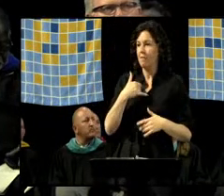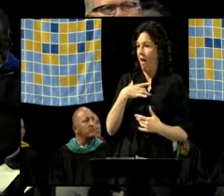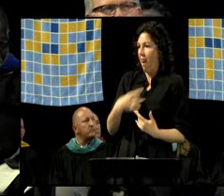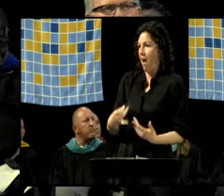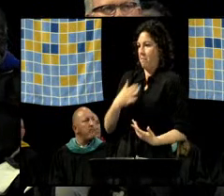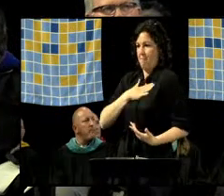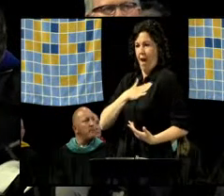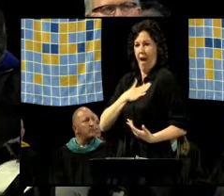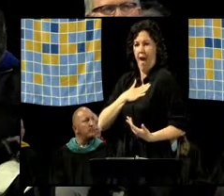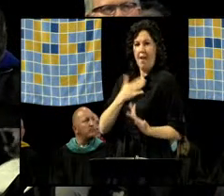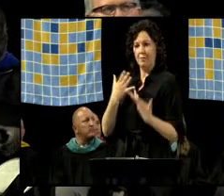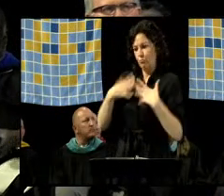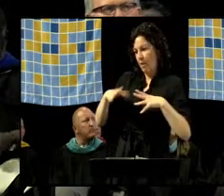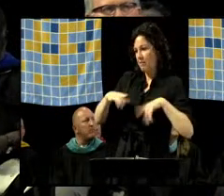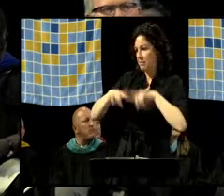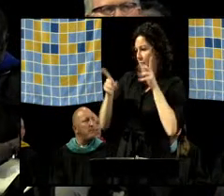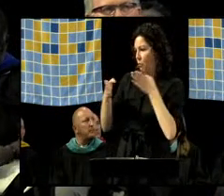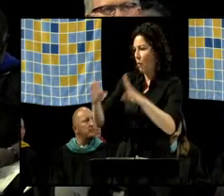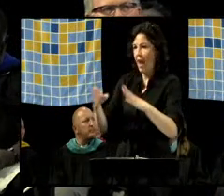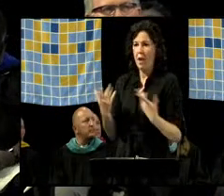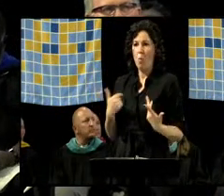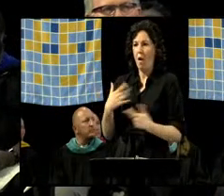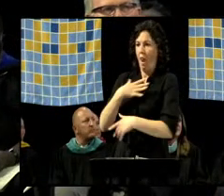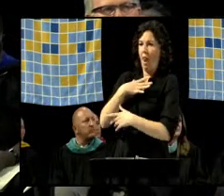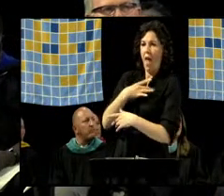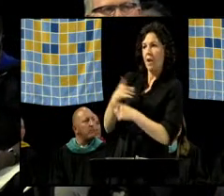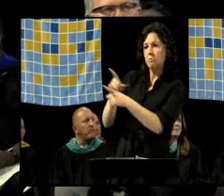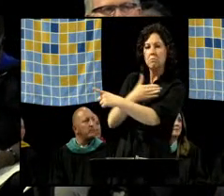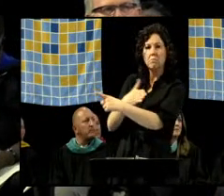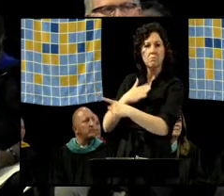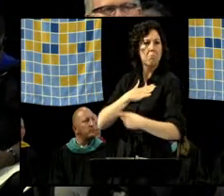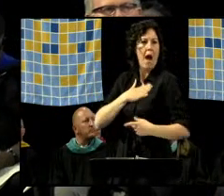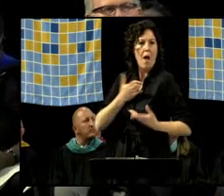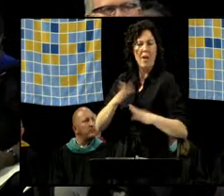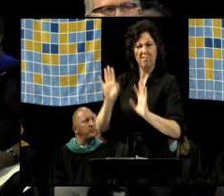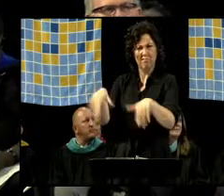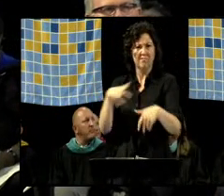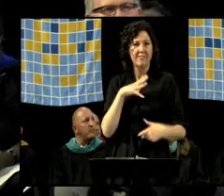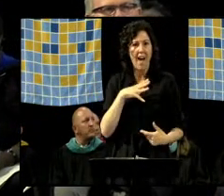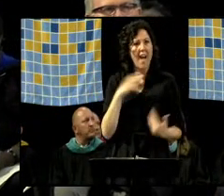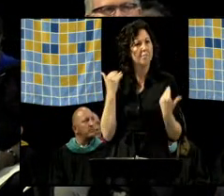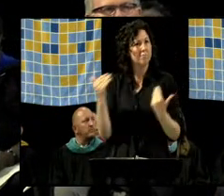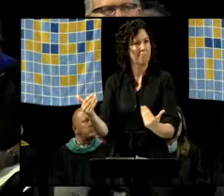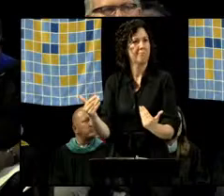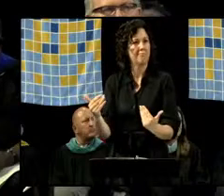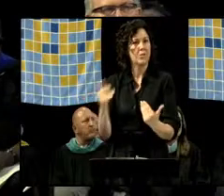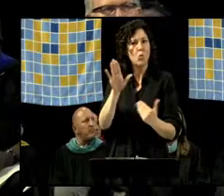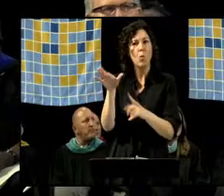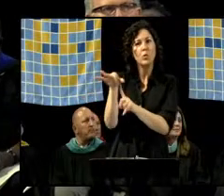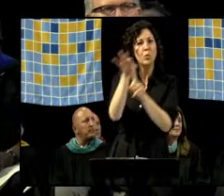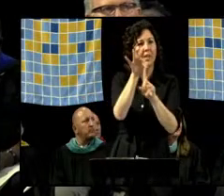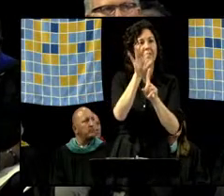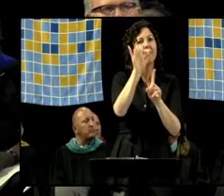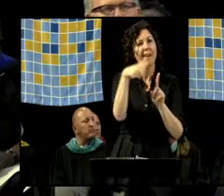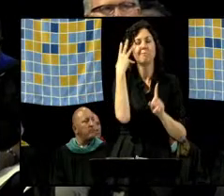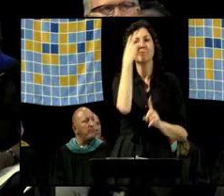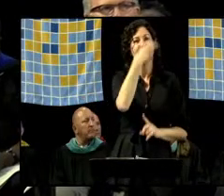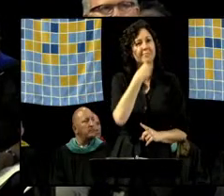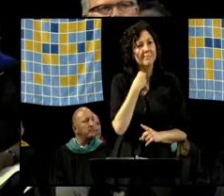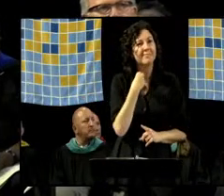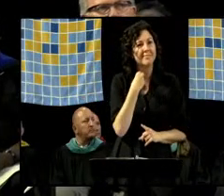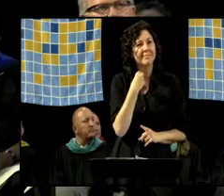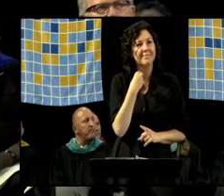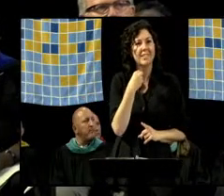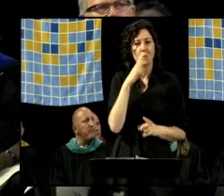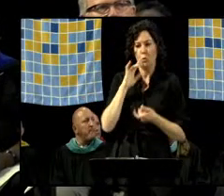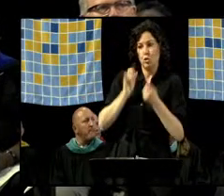differently, or not being good at music or not being good at sports. The things that make us unique are what make us beautiful. Don't change who we are to